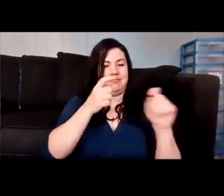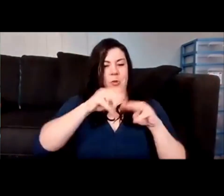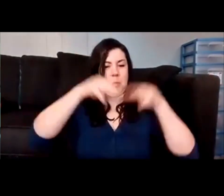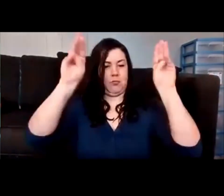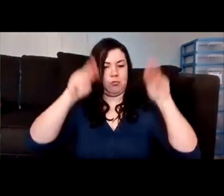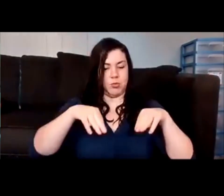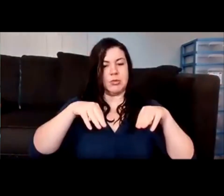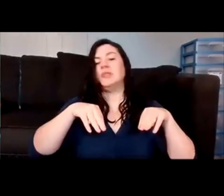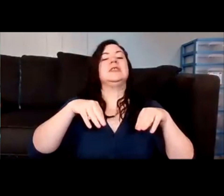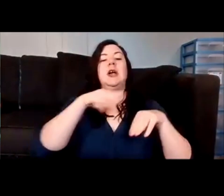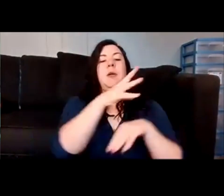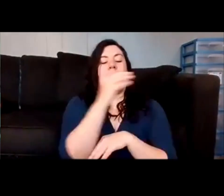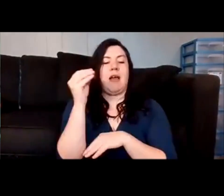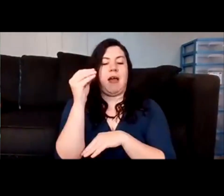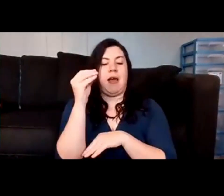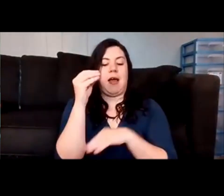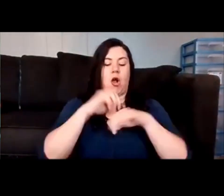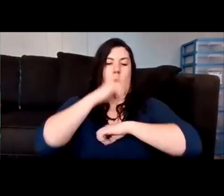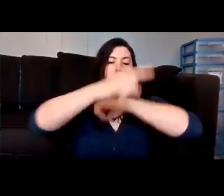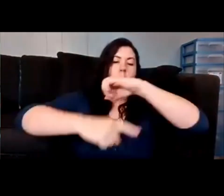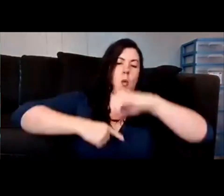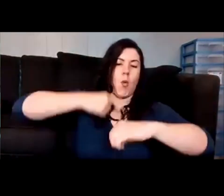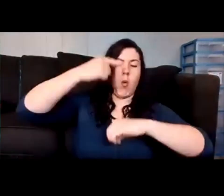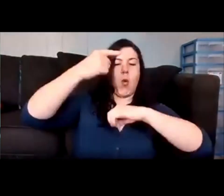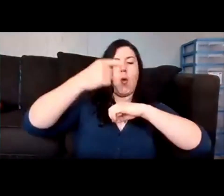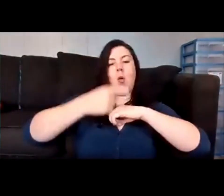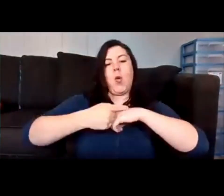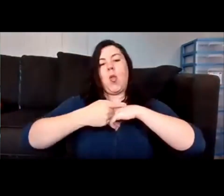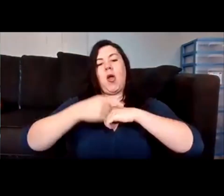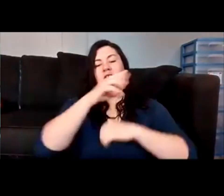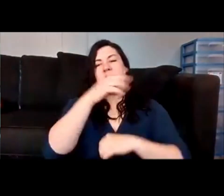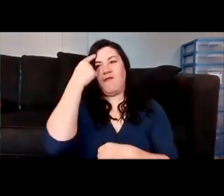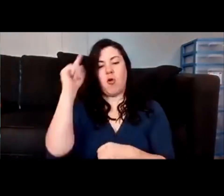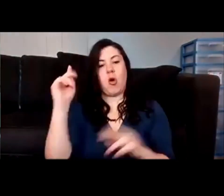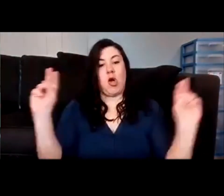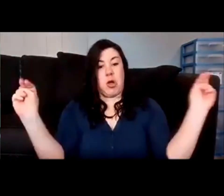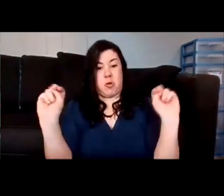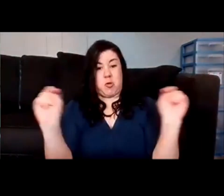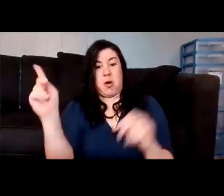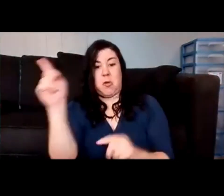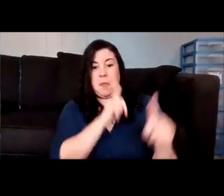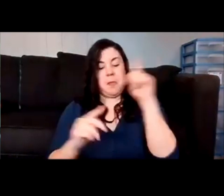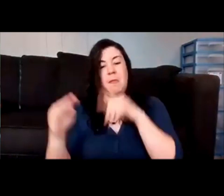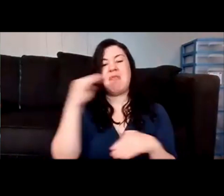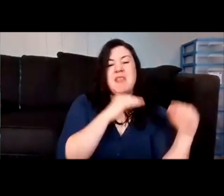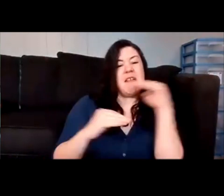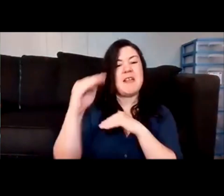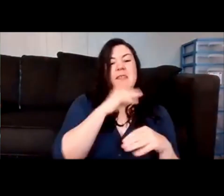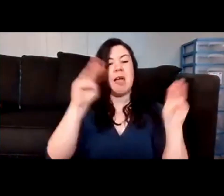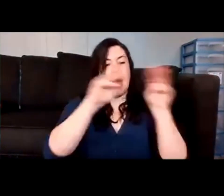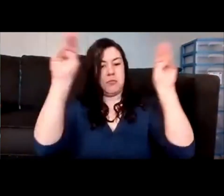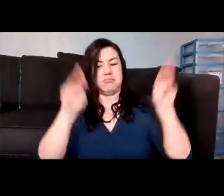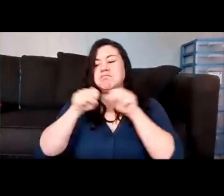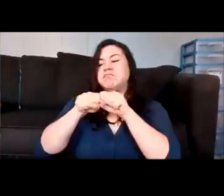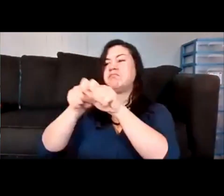global initiative that we have that basically highlights the fallacies of neutrality that so many museums put out there. And we're calling